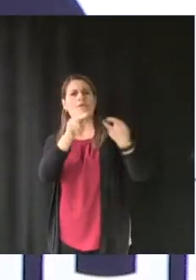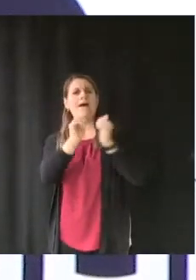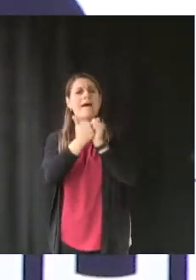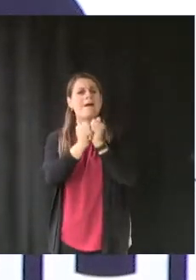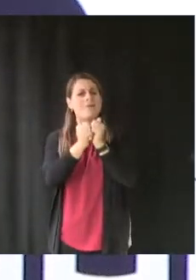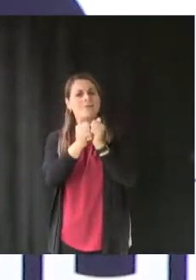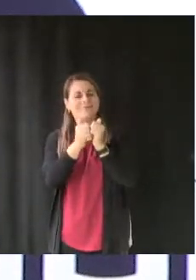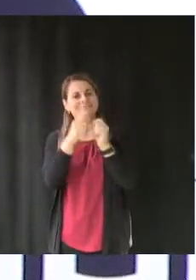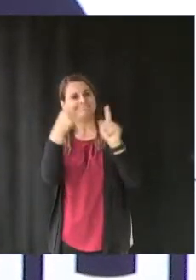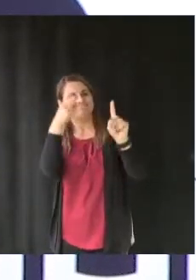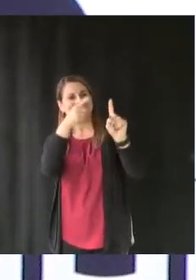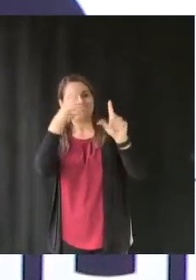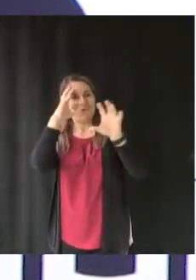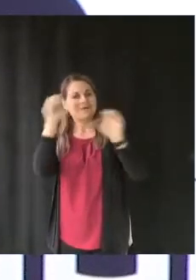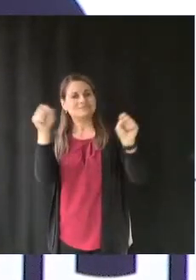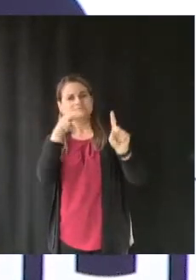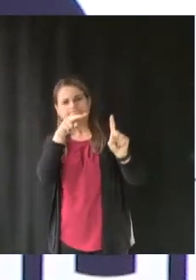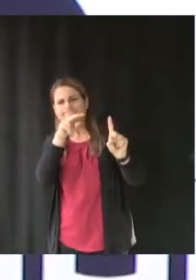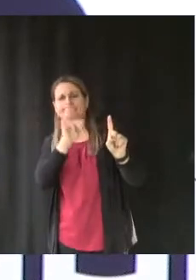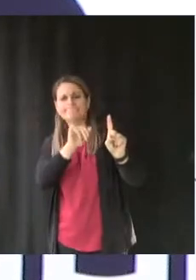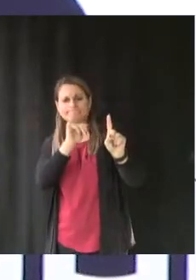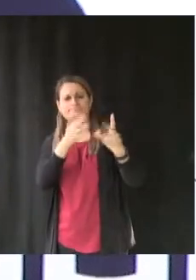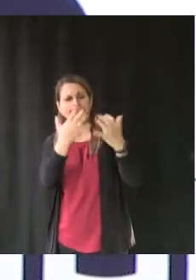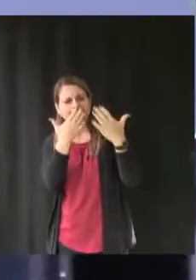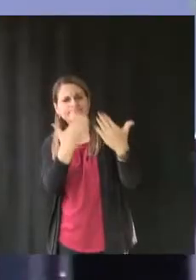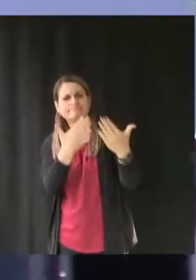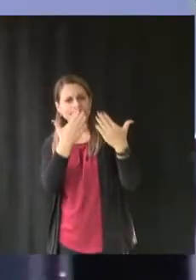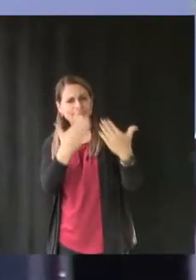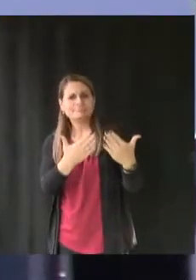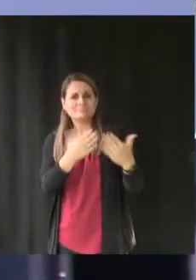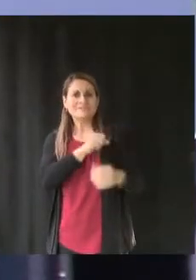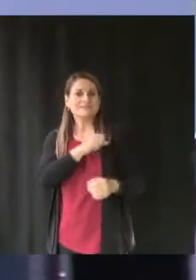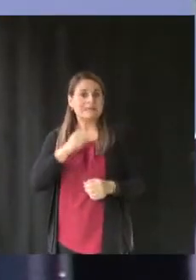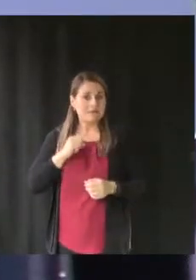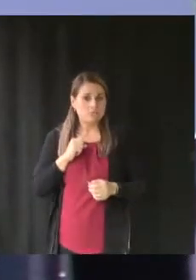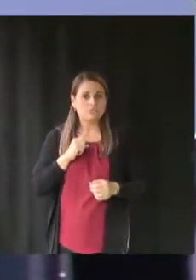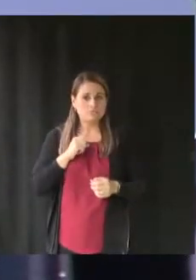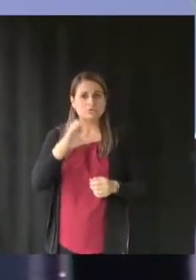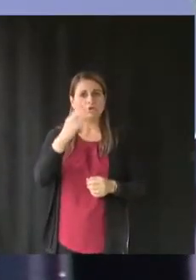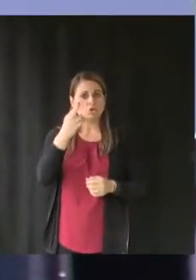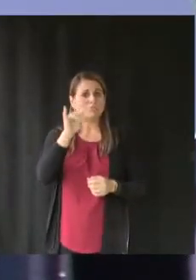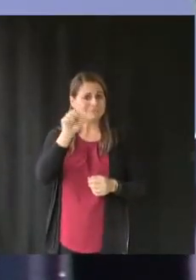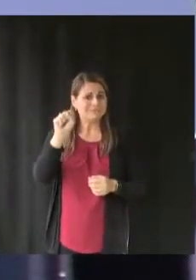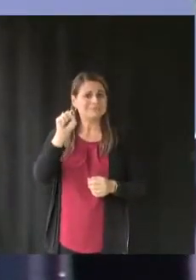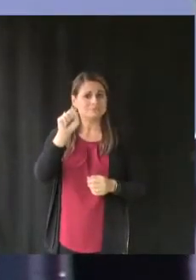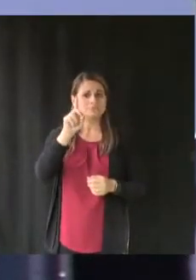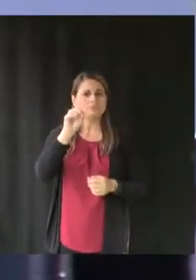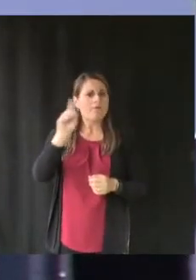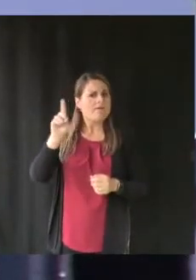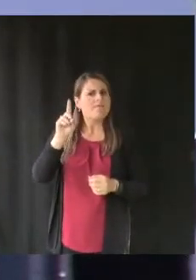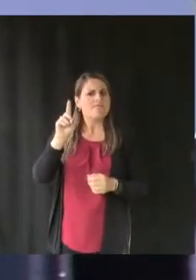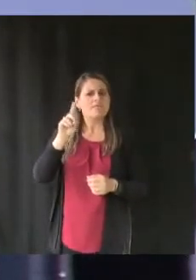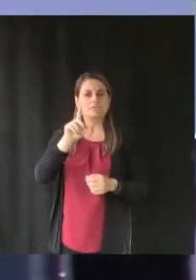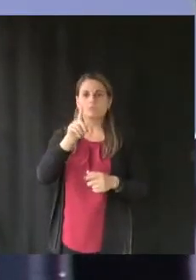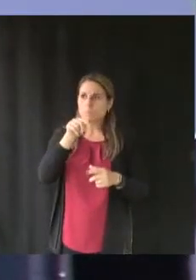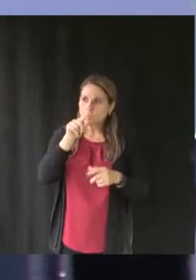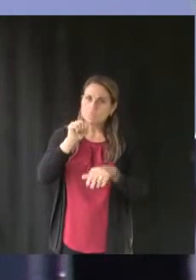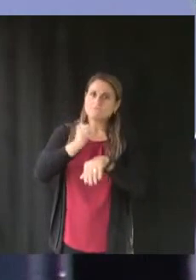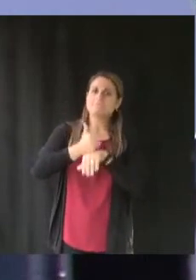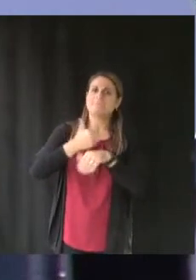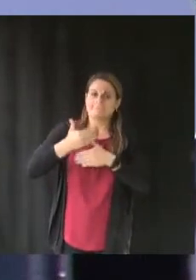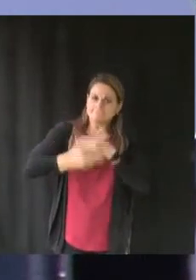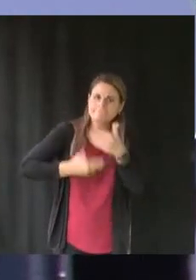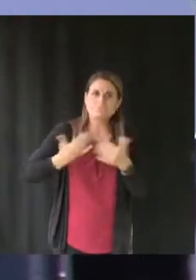I'd also like to thank Senator Chris Dodd, who was instrumental in bringing this day about. He has been a dedicated